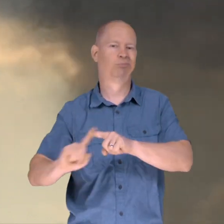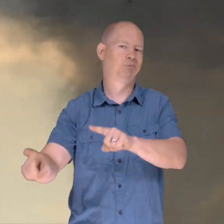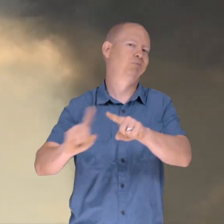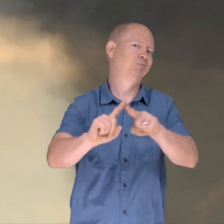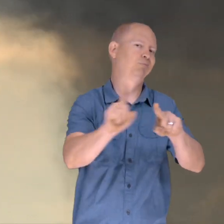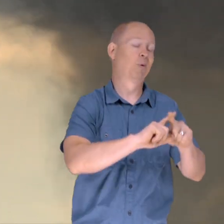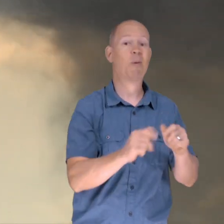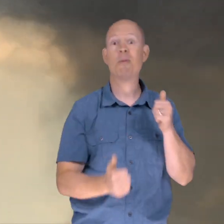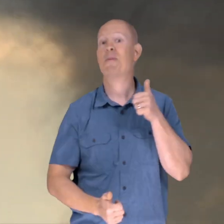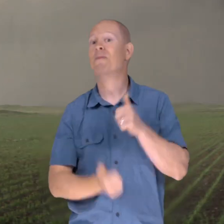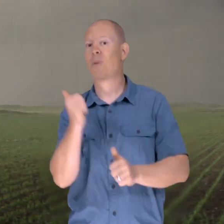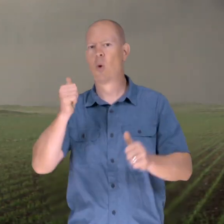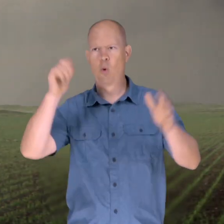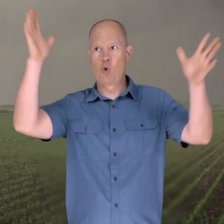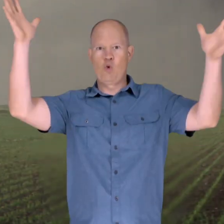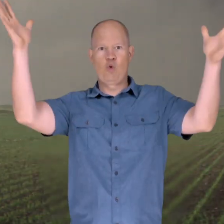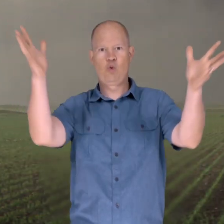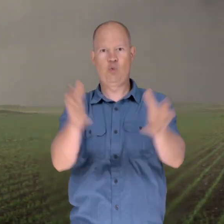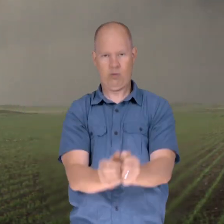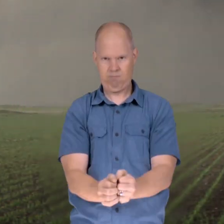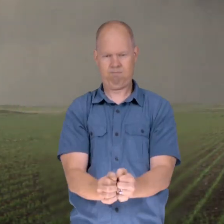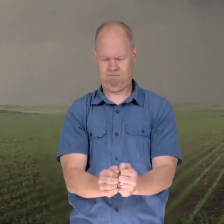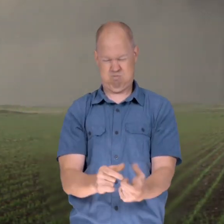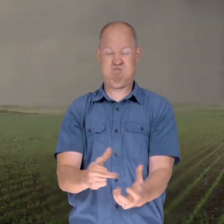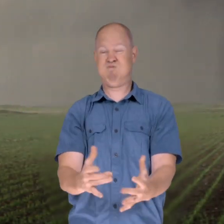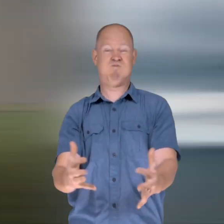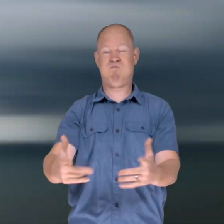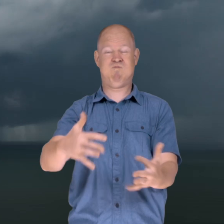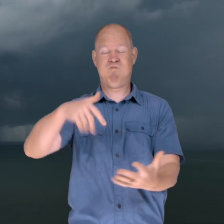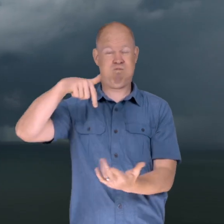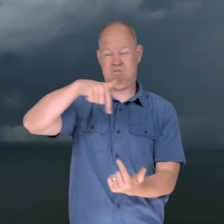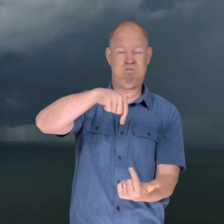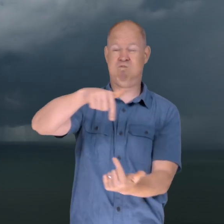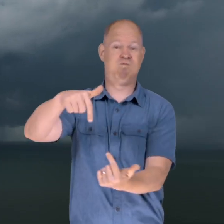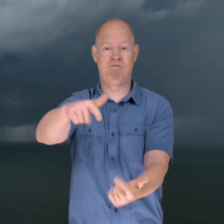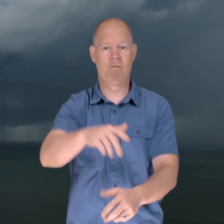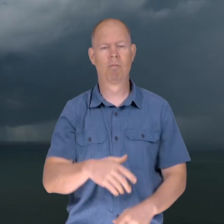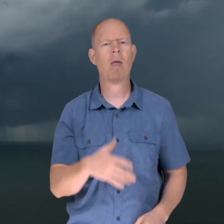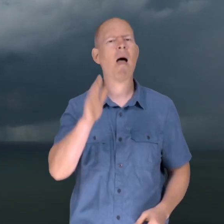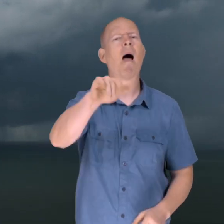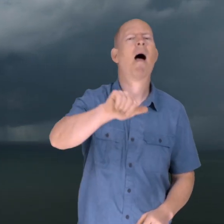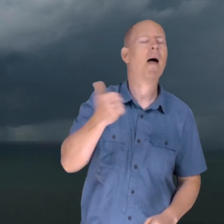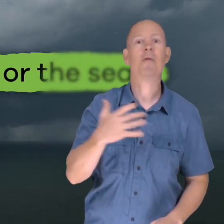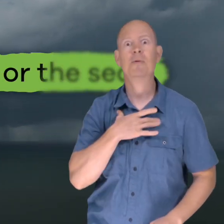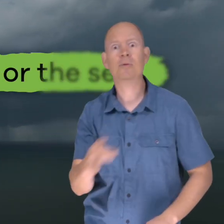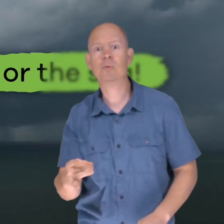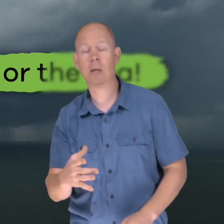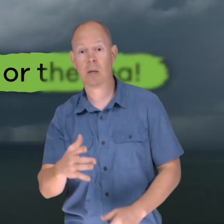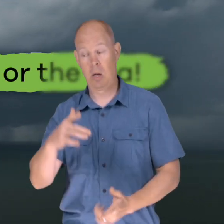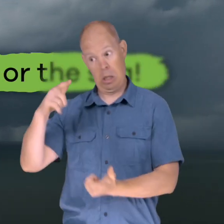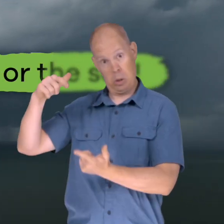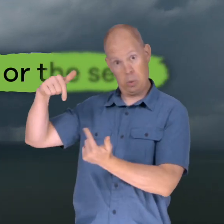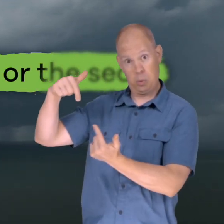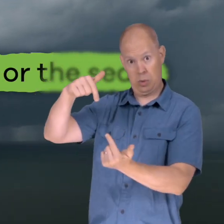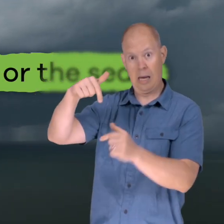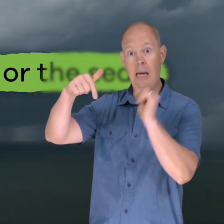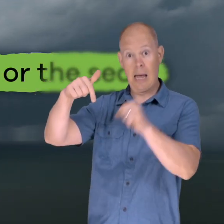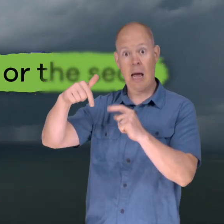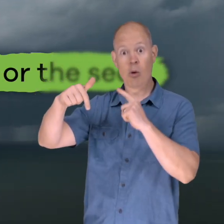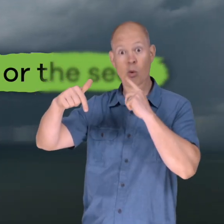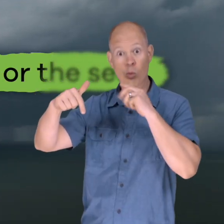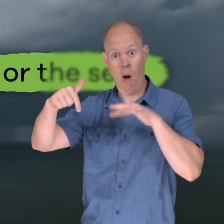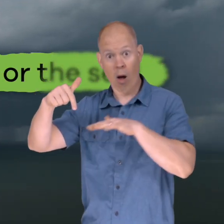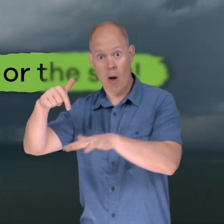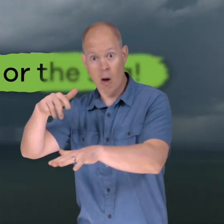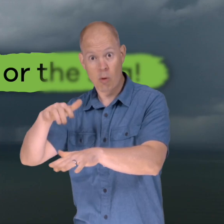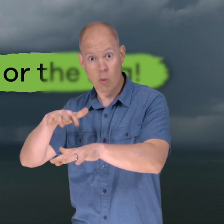but most appear as a funnel when they rotate. Here's another interesting fact. Tornadoes can occur over